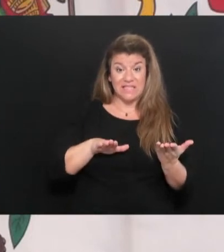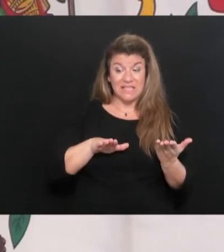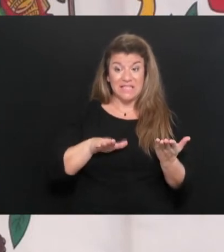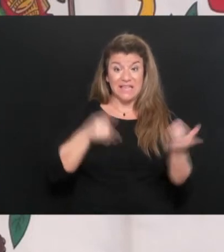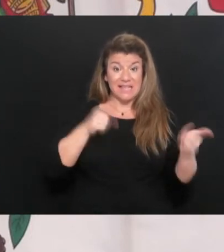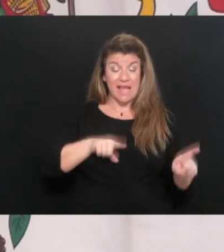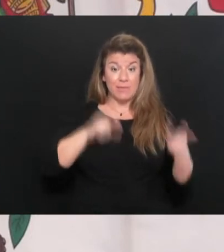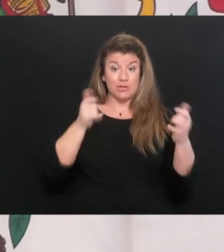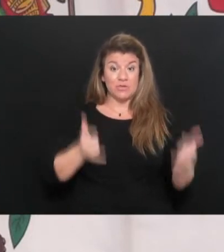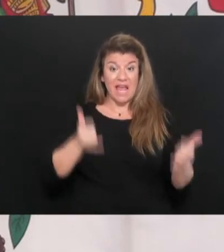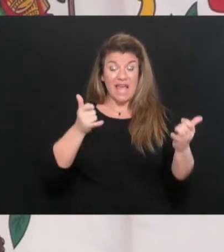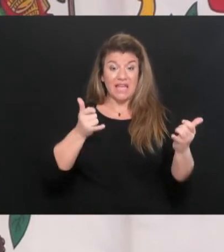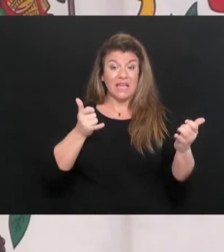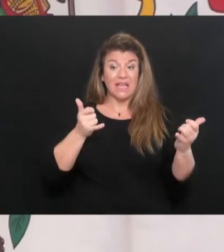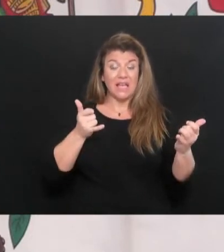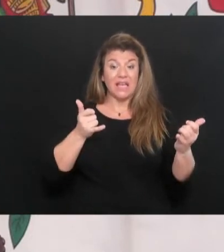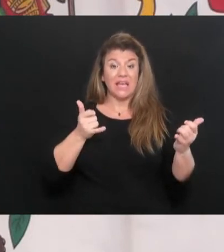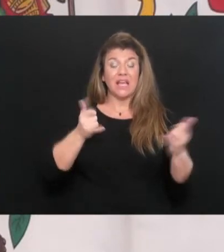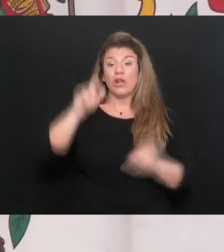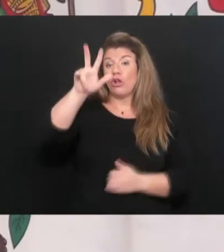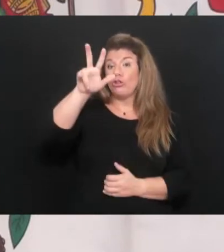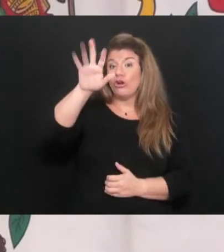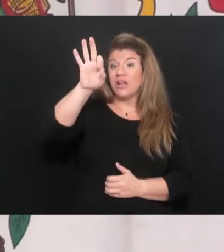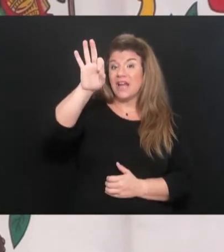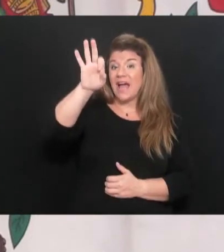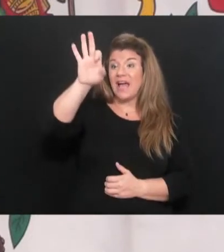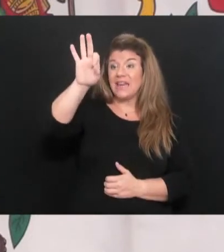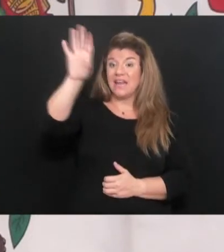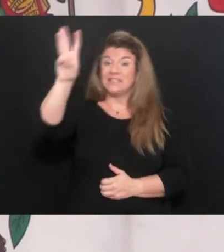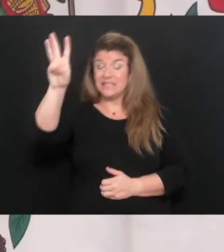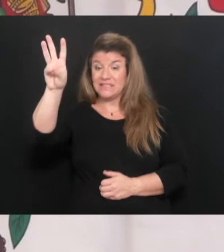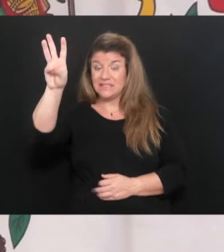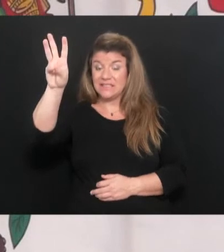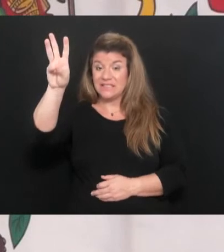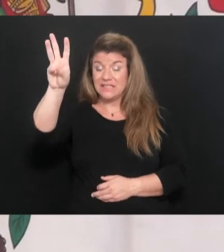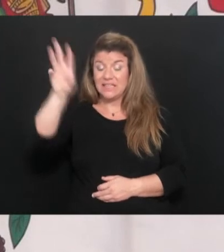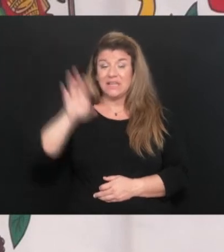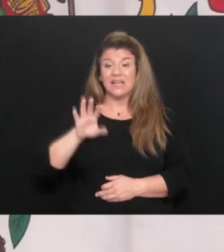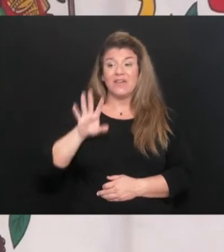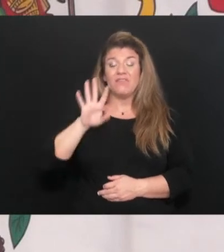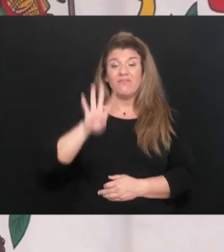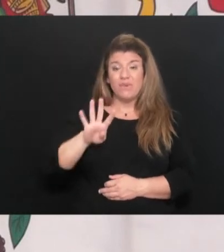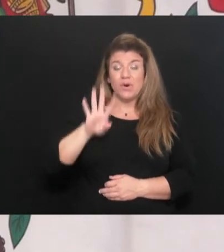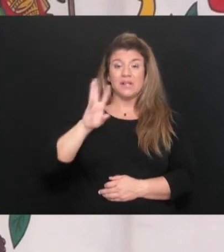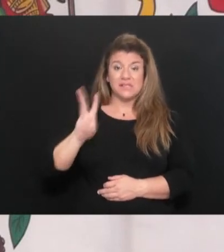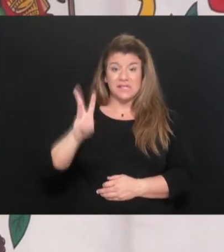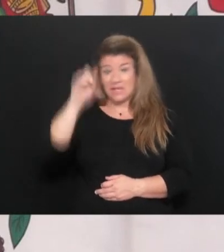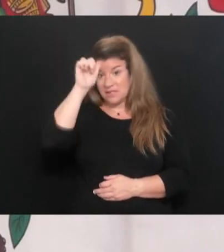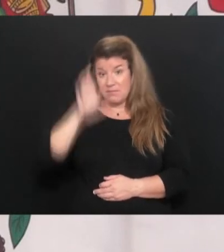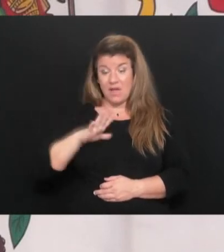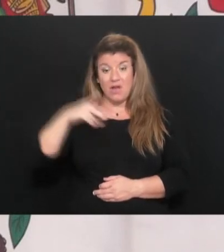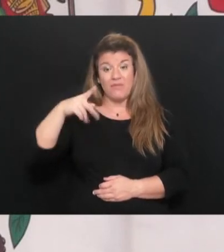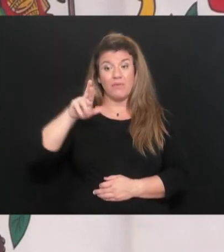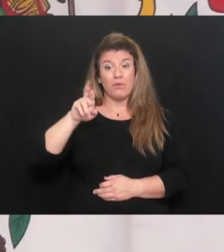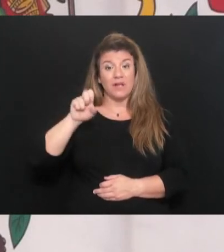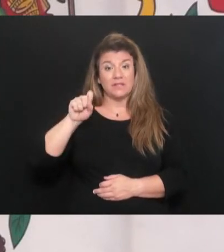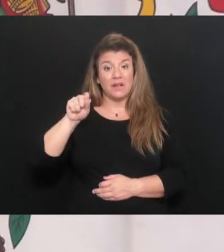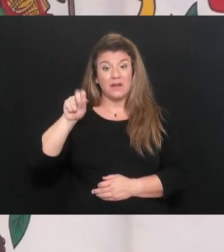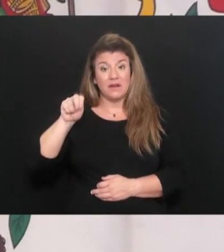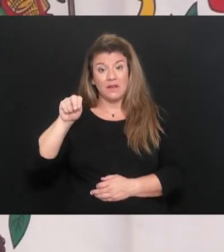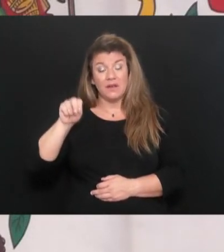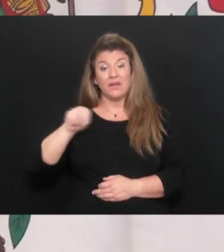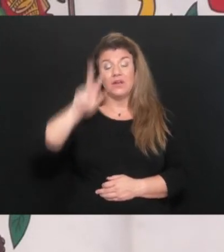today are a 3,996th death is a 46-year-old male from Preston County.